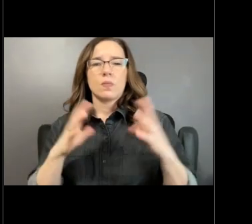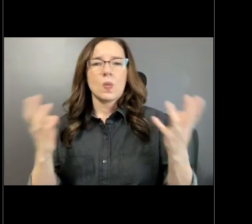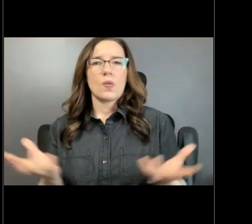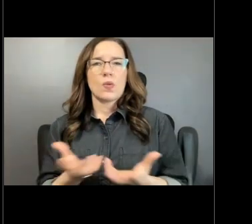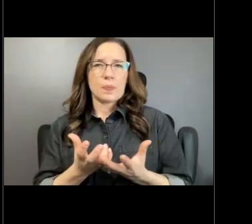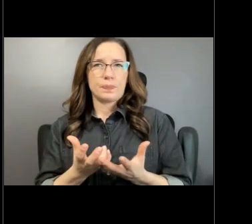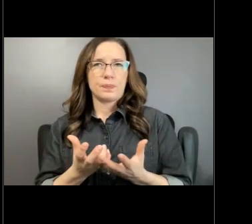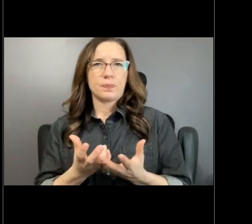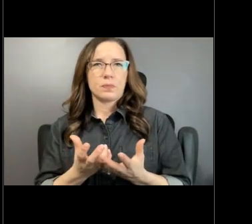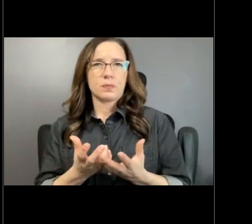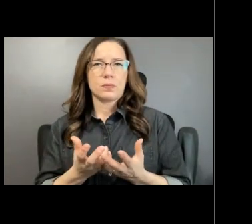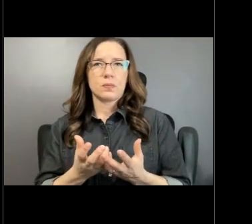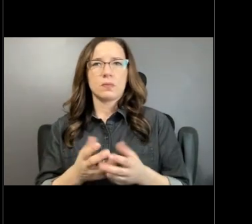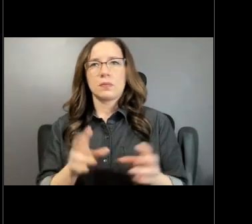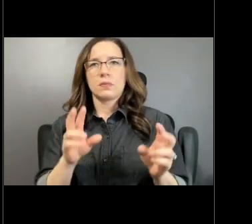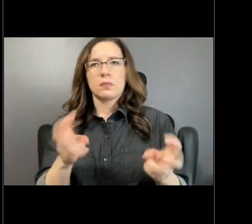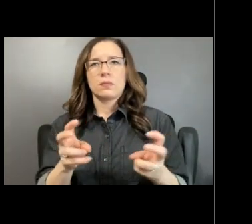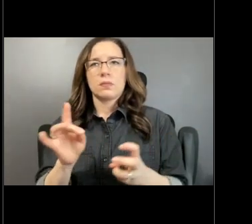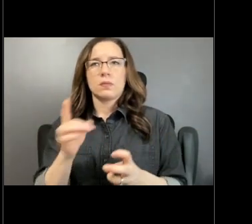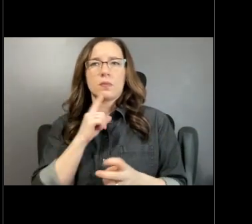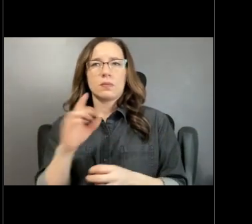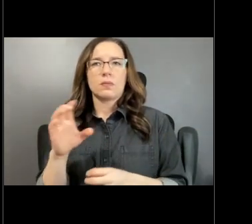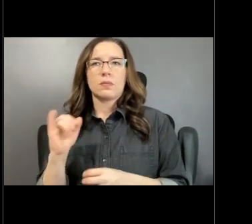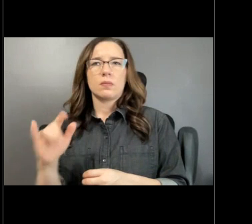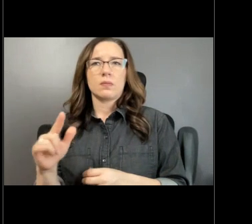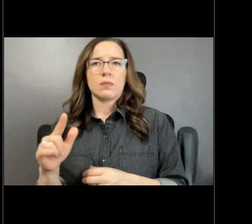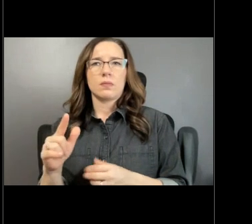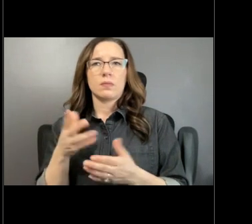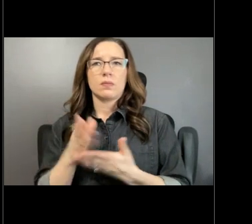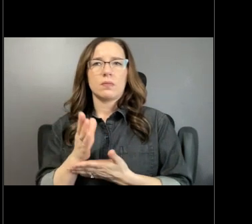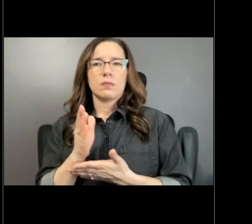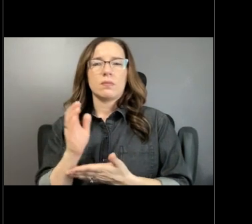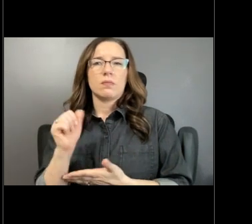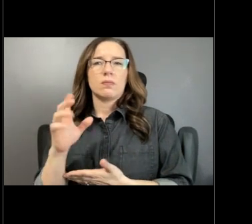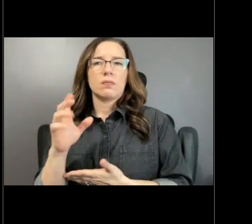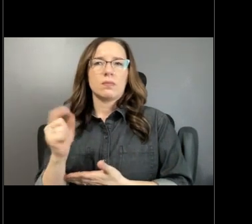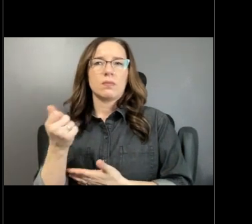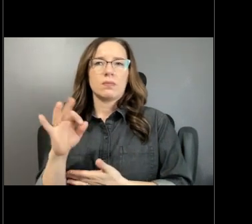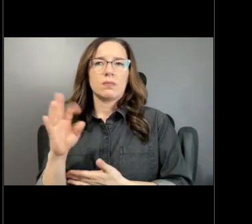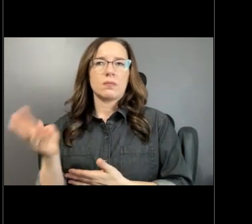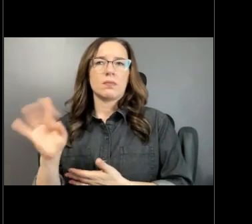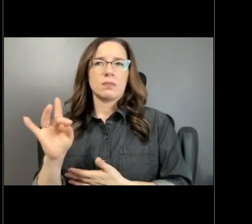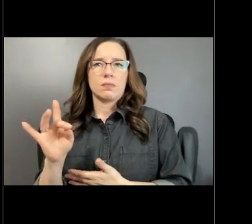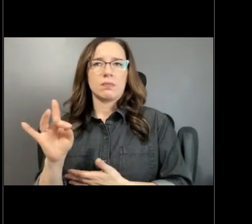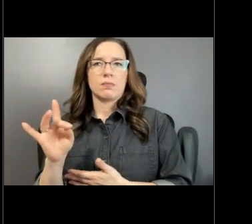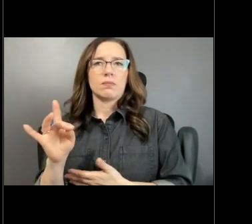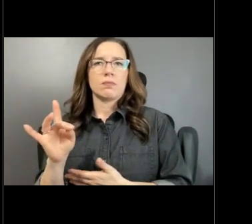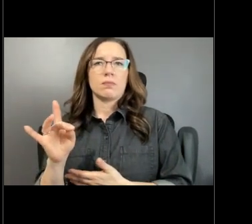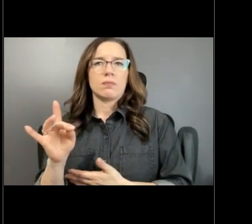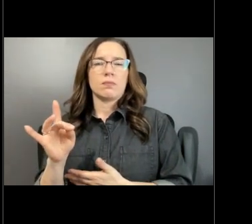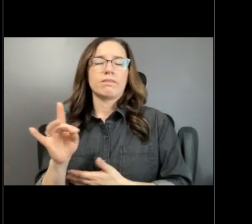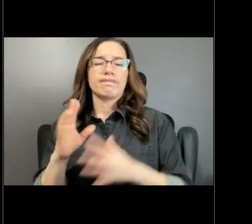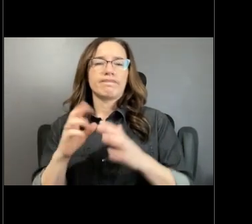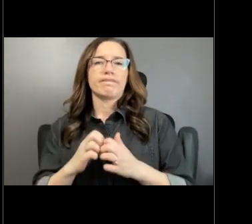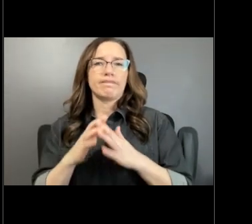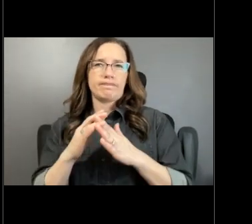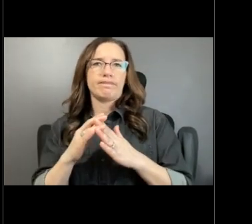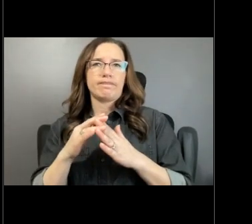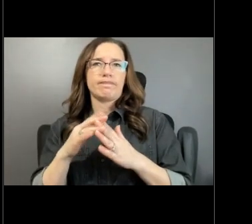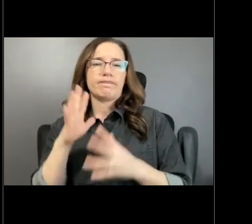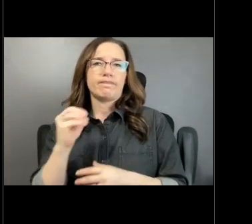Title 8 of the Civil Rights Act of 1968 was enacted over 50 years ago.